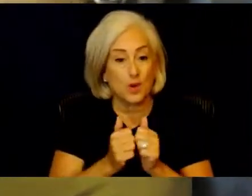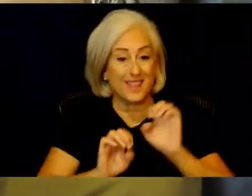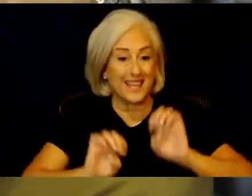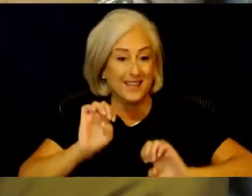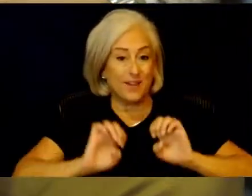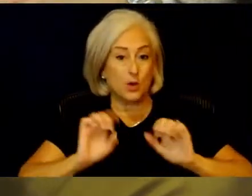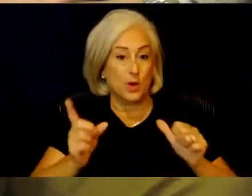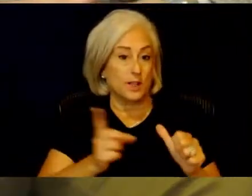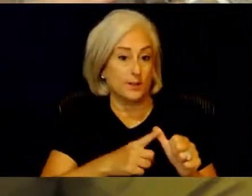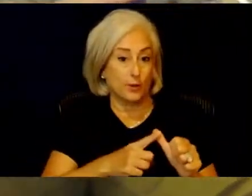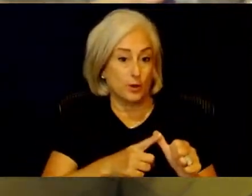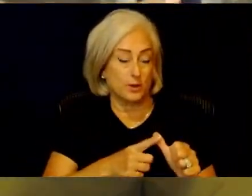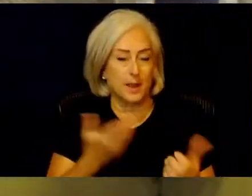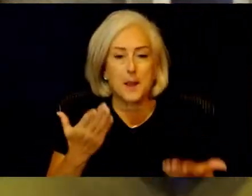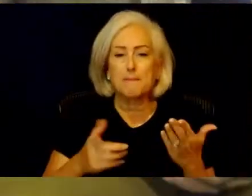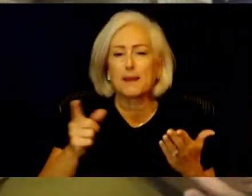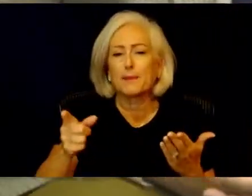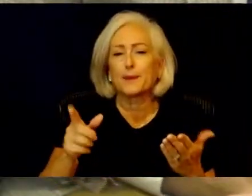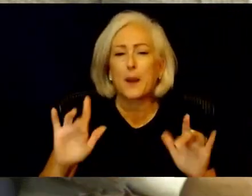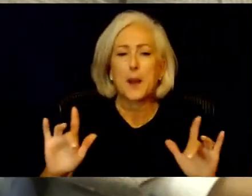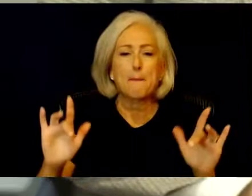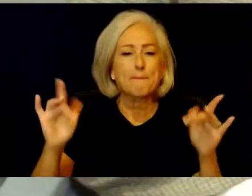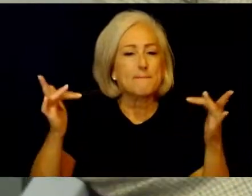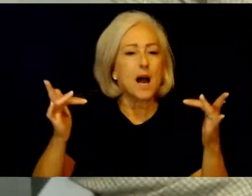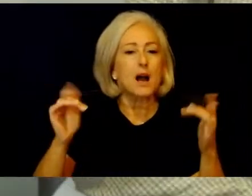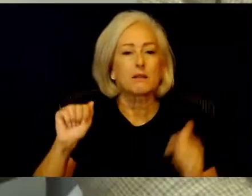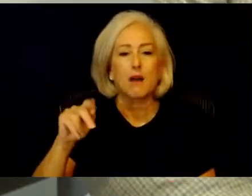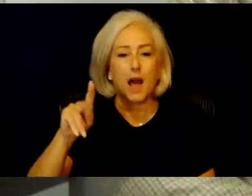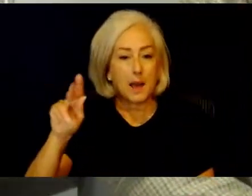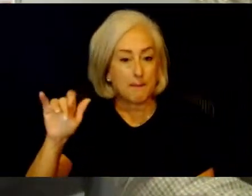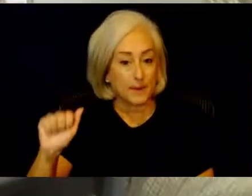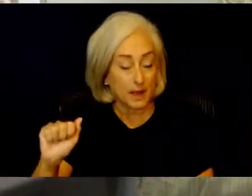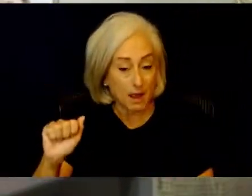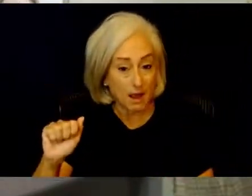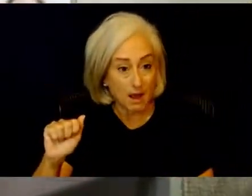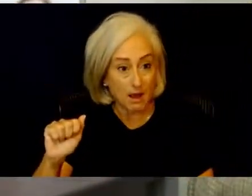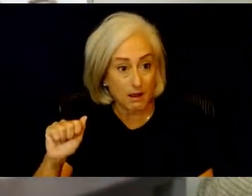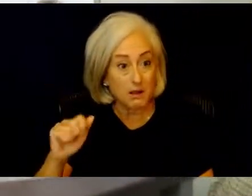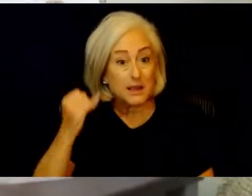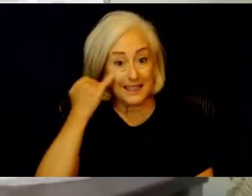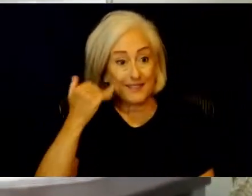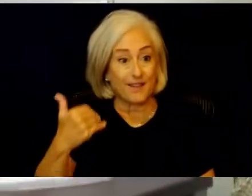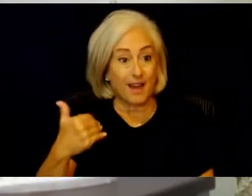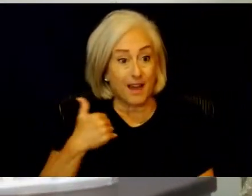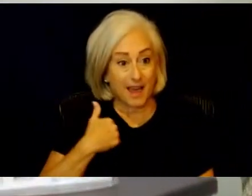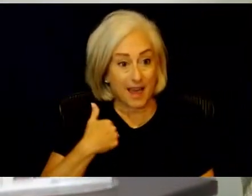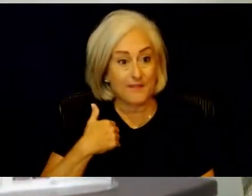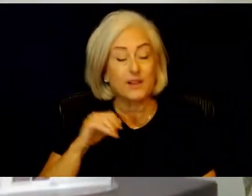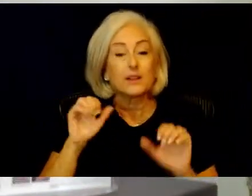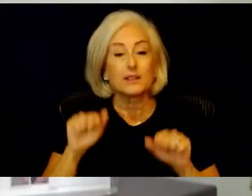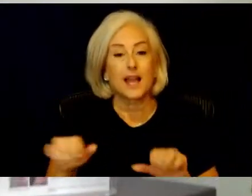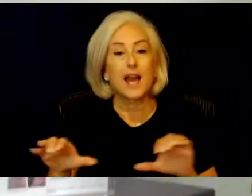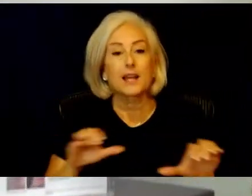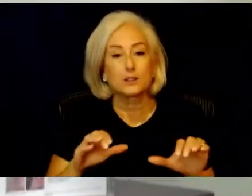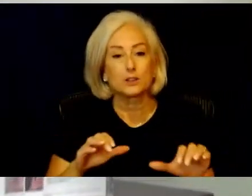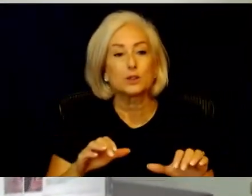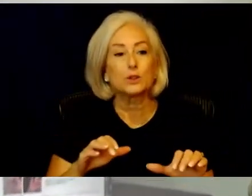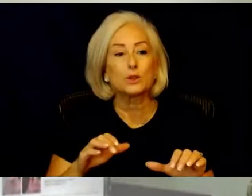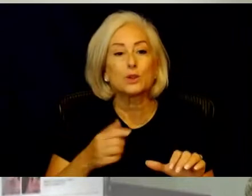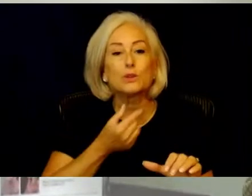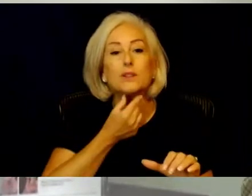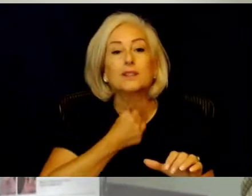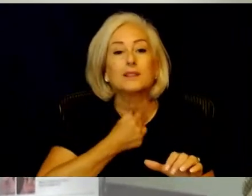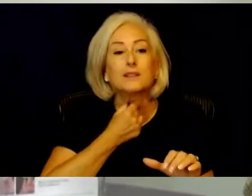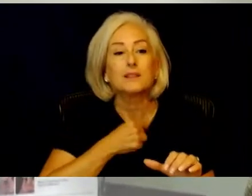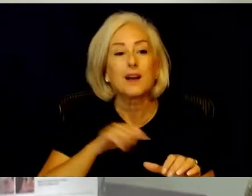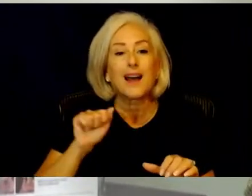only mild sleep apnea. And if you have that, we can also do oral airway therapy, which means you can get a device which you place inside